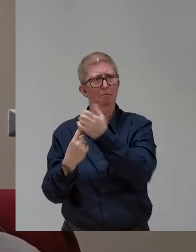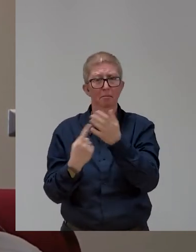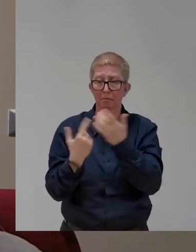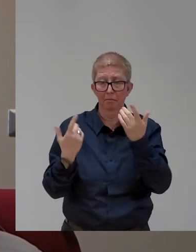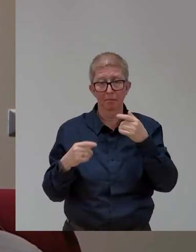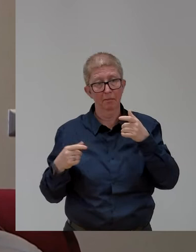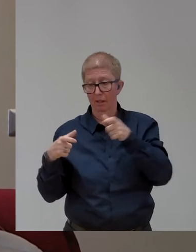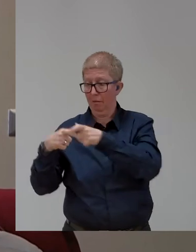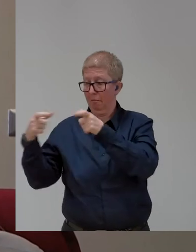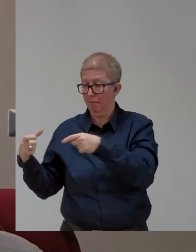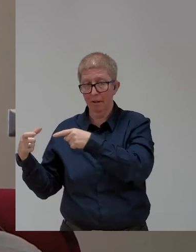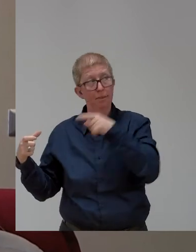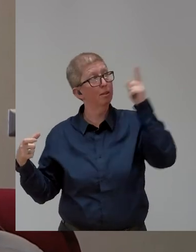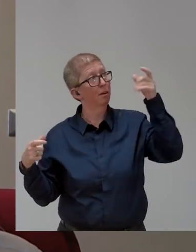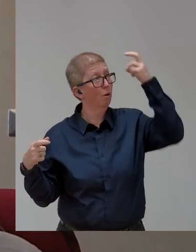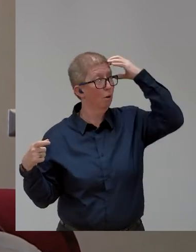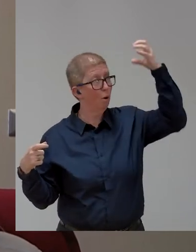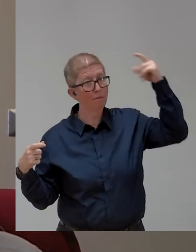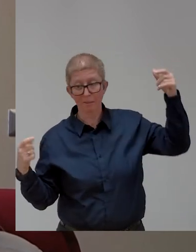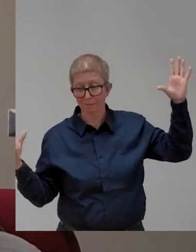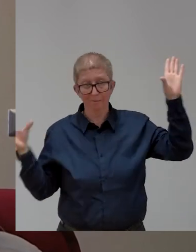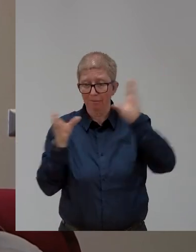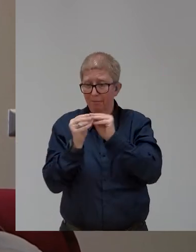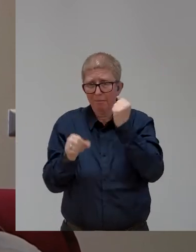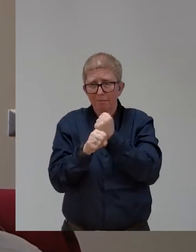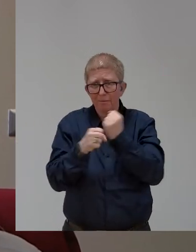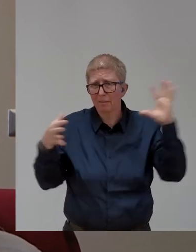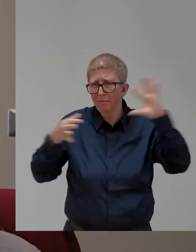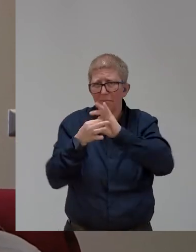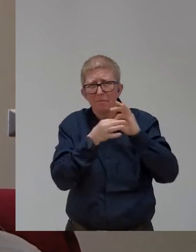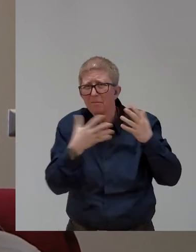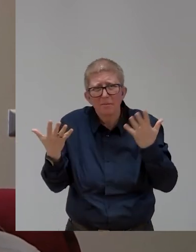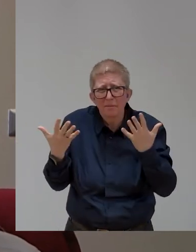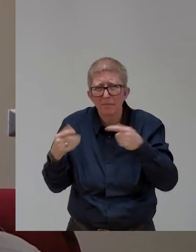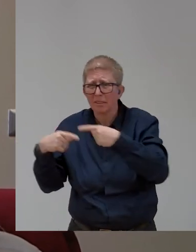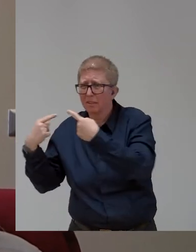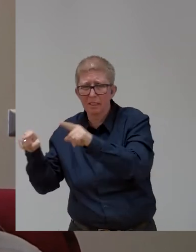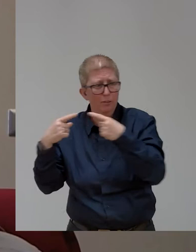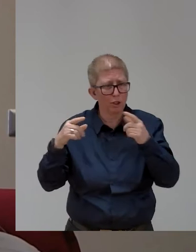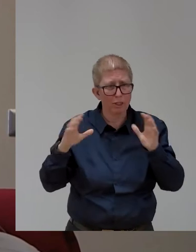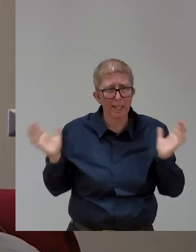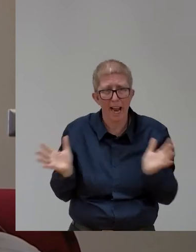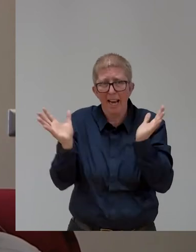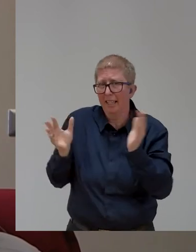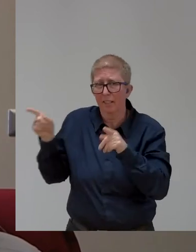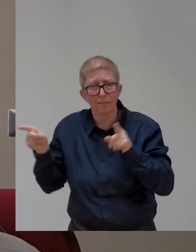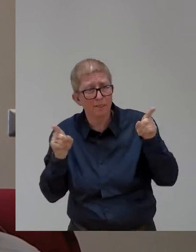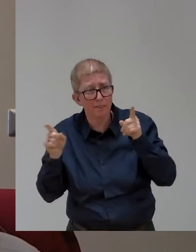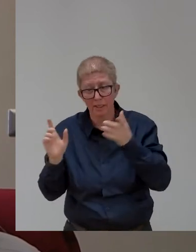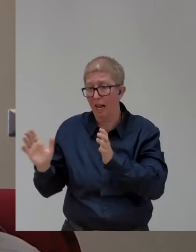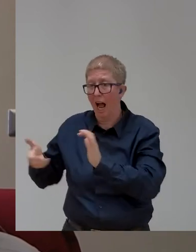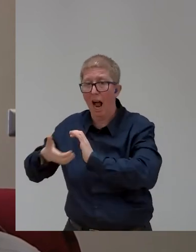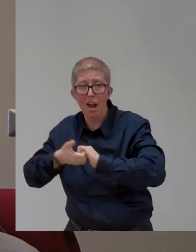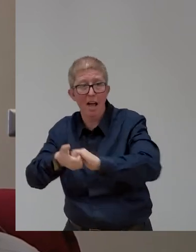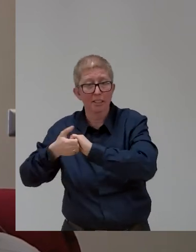the Pacto de Productividad initiative and its alliance with different organizations, the basis